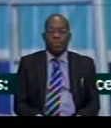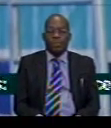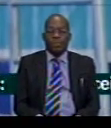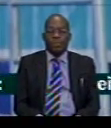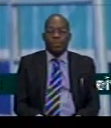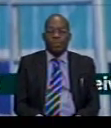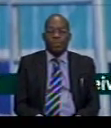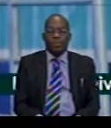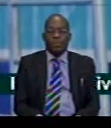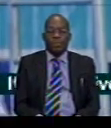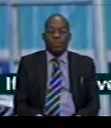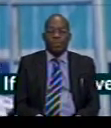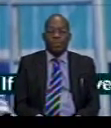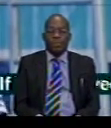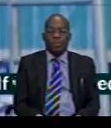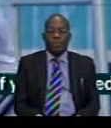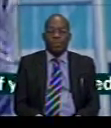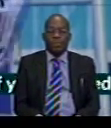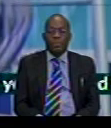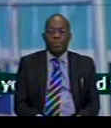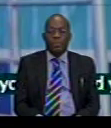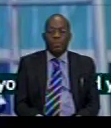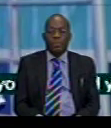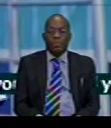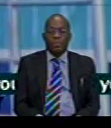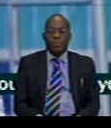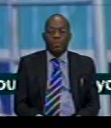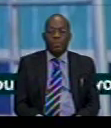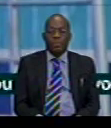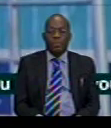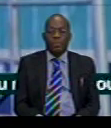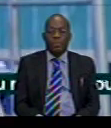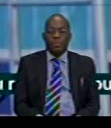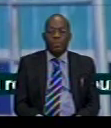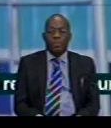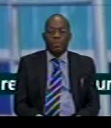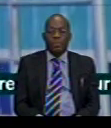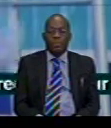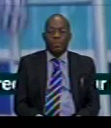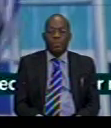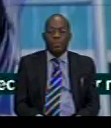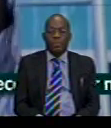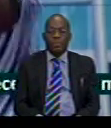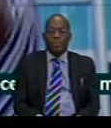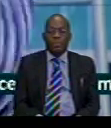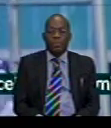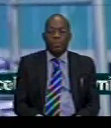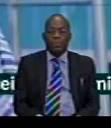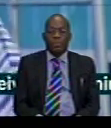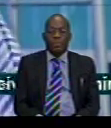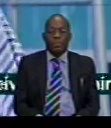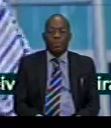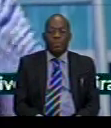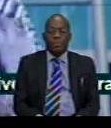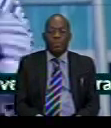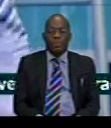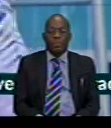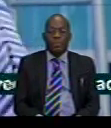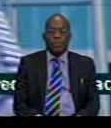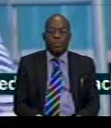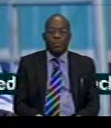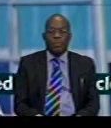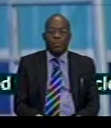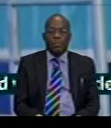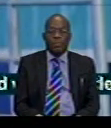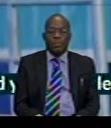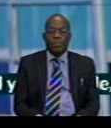zile ka me gble bena enye la klero zivegwa enu makia kasiane nyonwane u da seri dianu le e ike me paso le nu